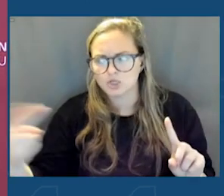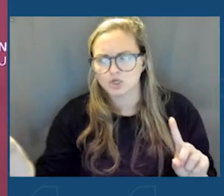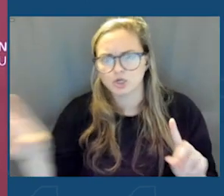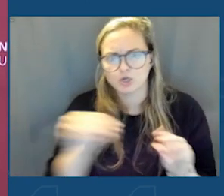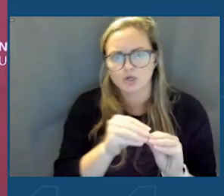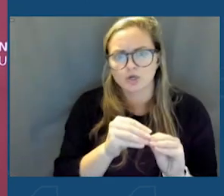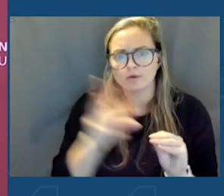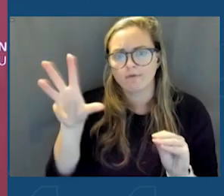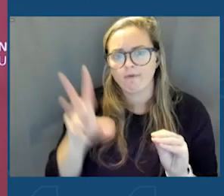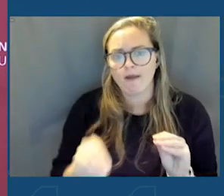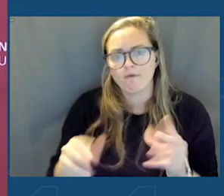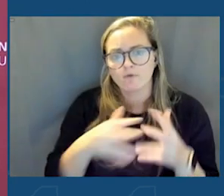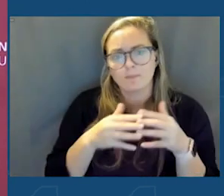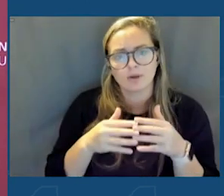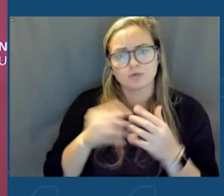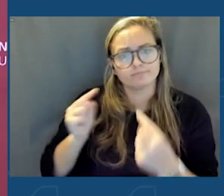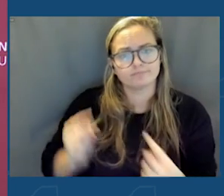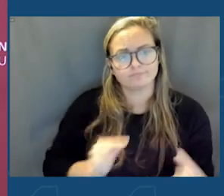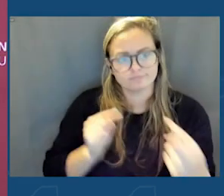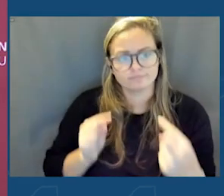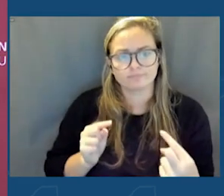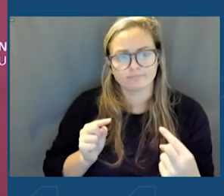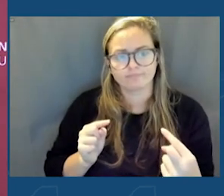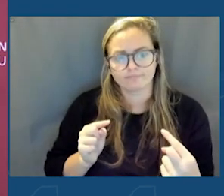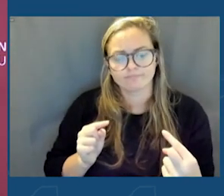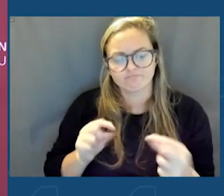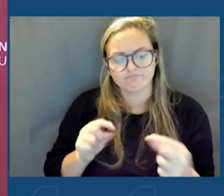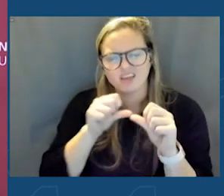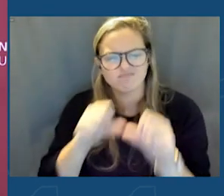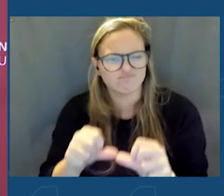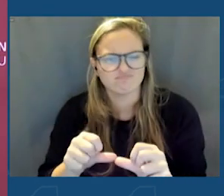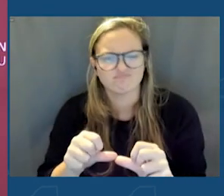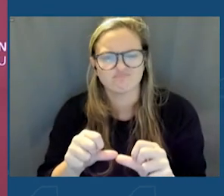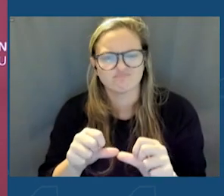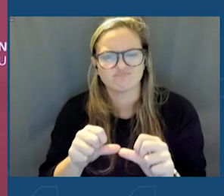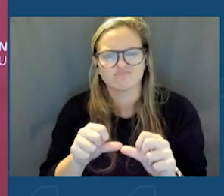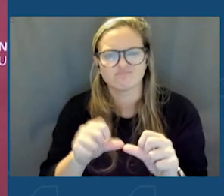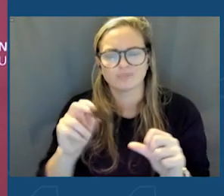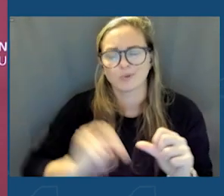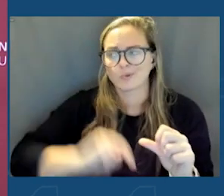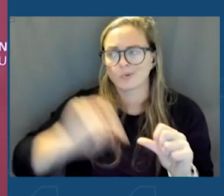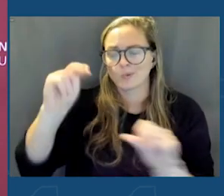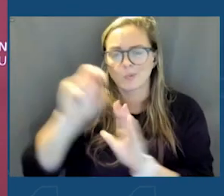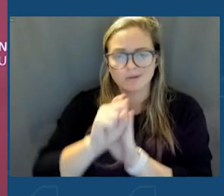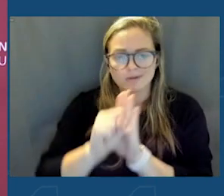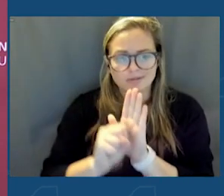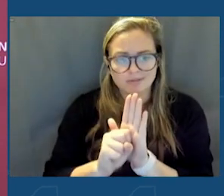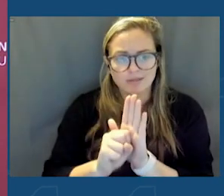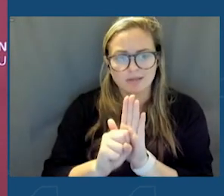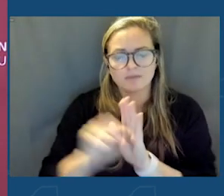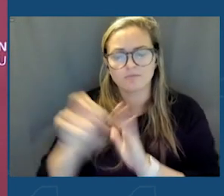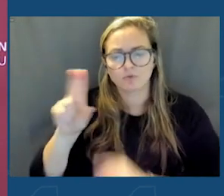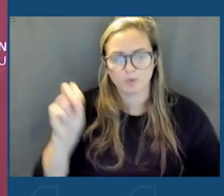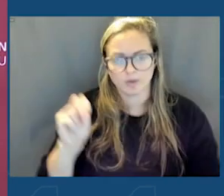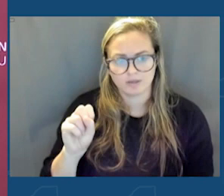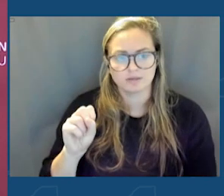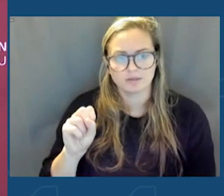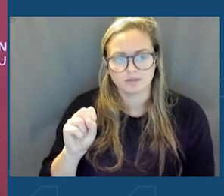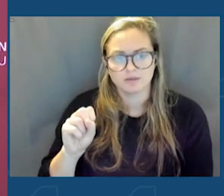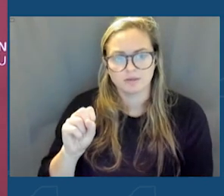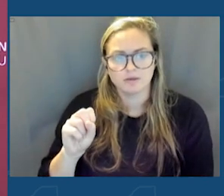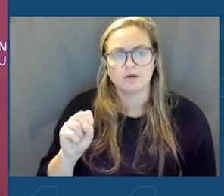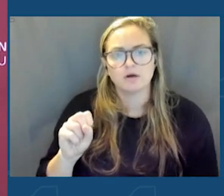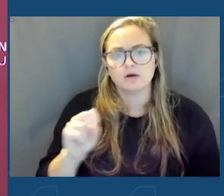African Americans and the struggle that was carried out in the northern states of the United States,